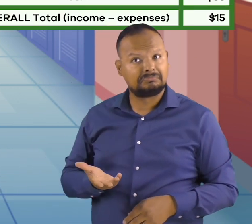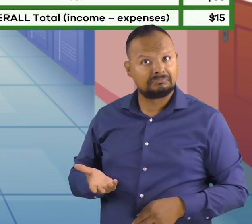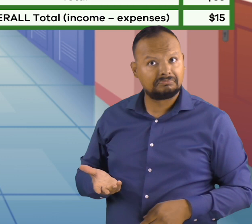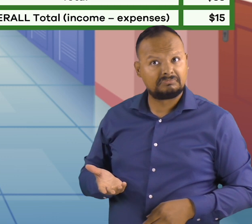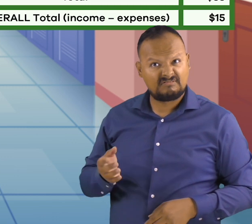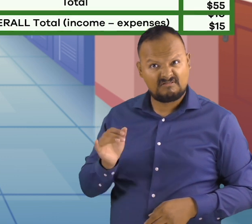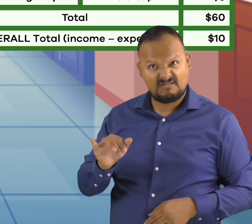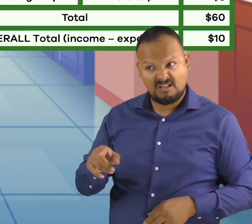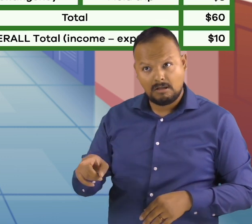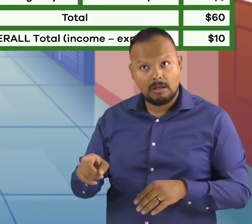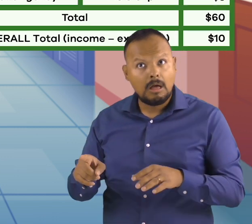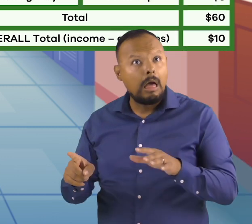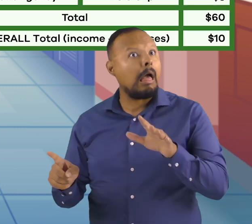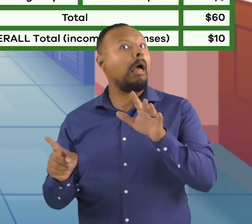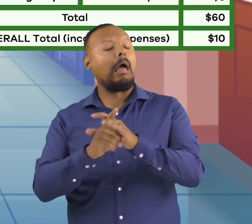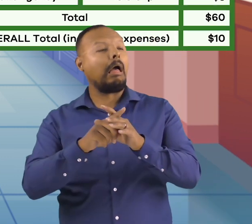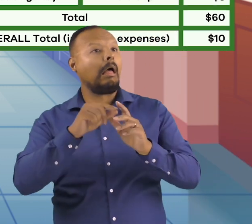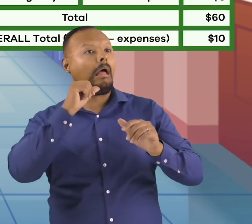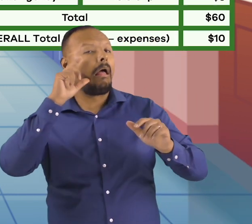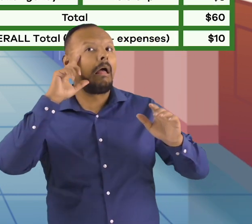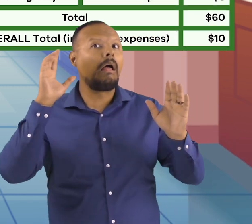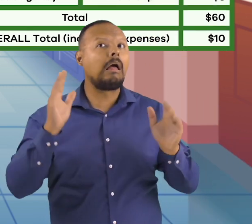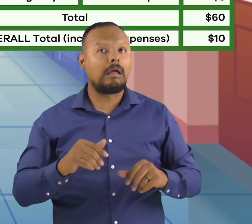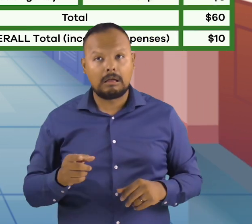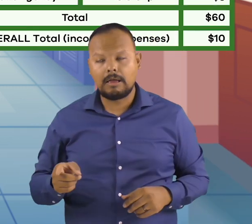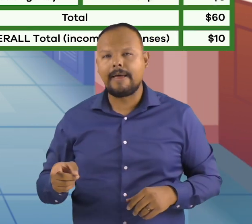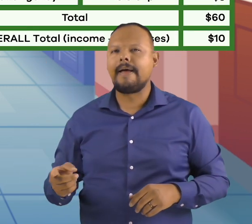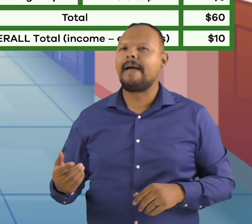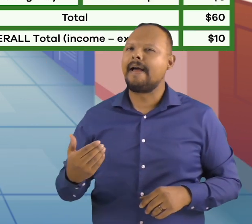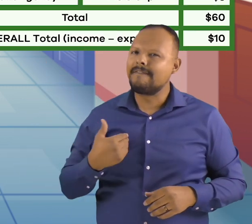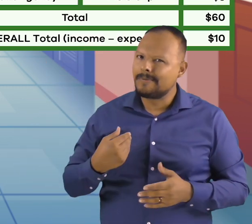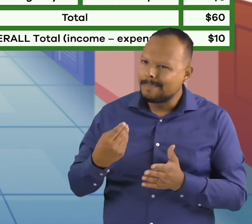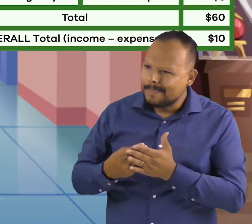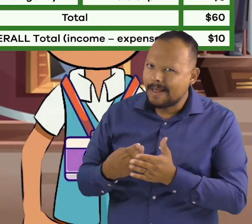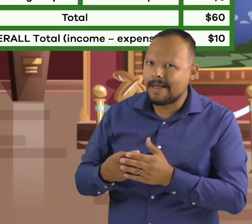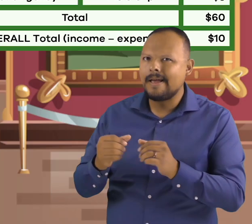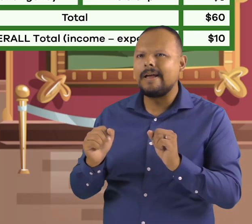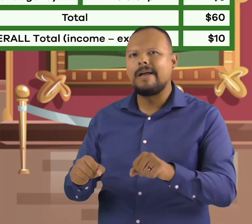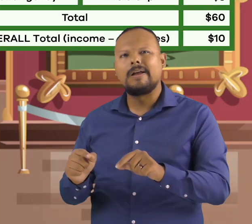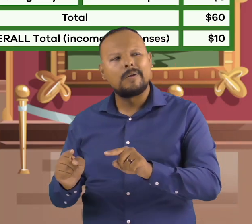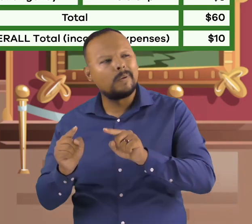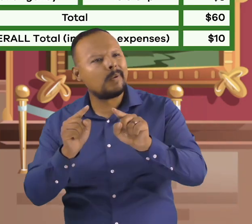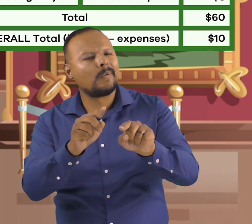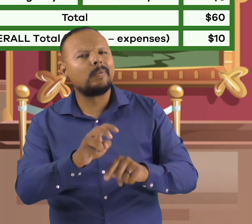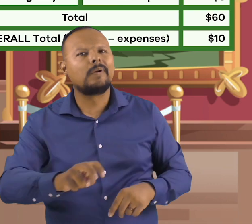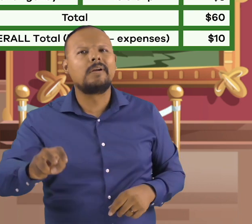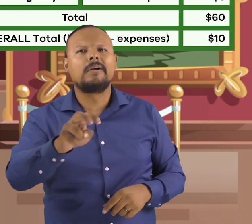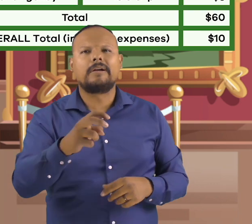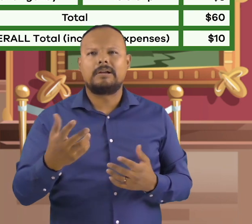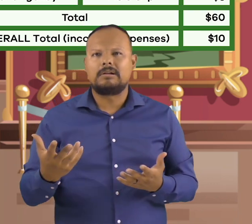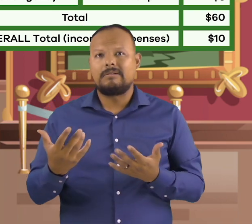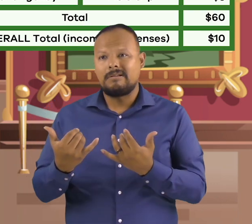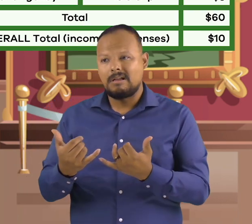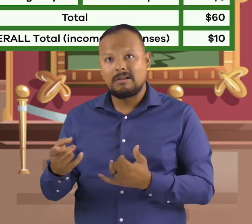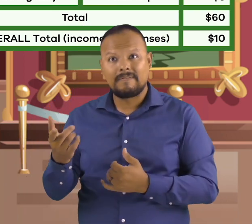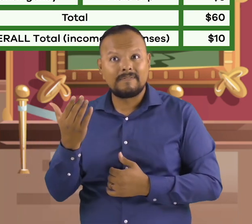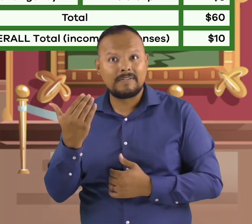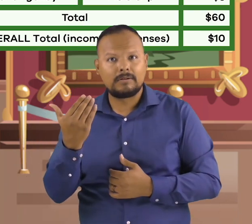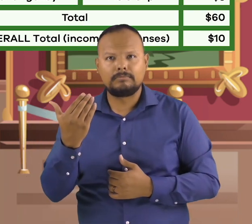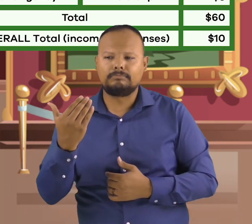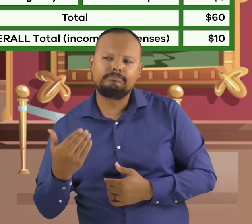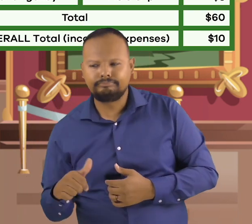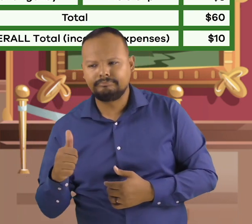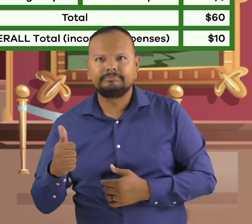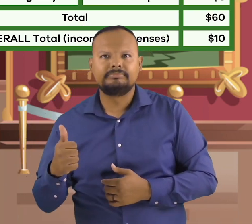Luckily, this contingency did not exceed her budget, so she is able to go. The best